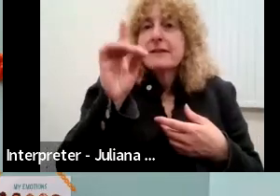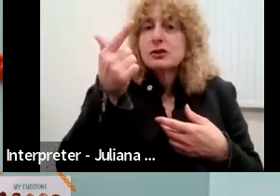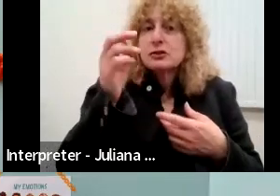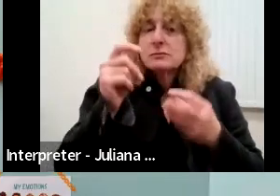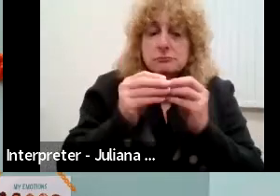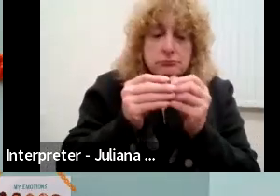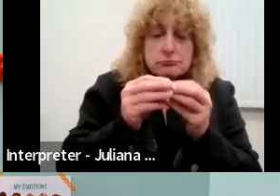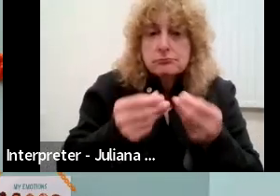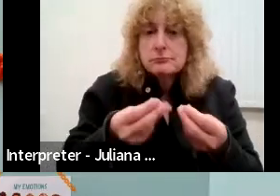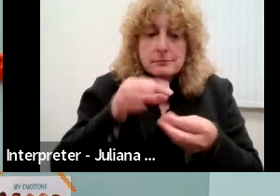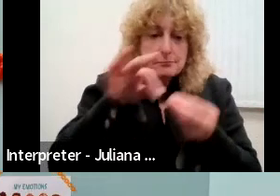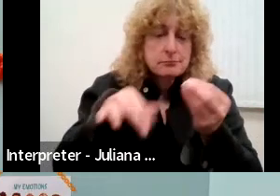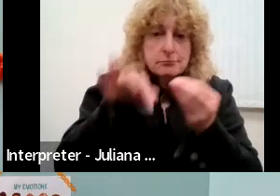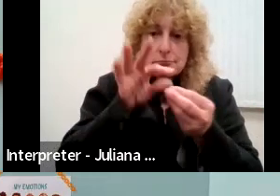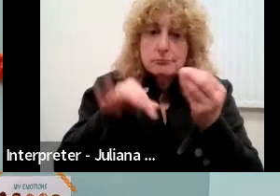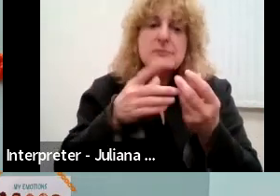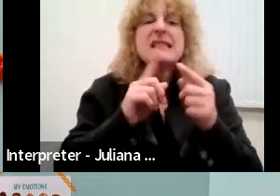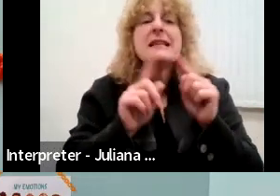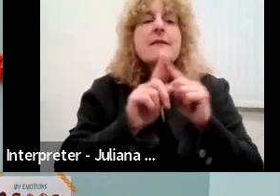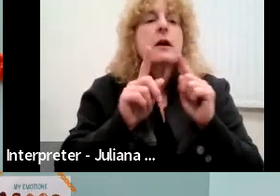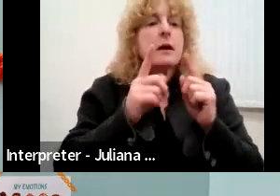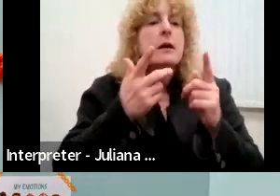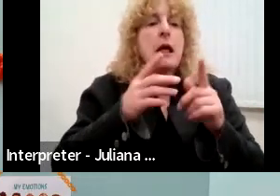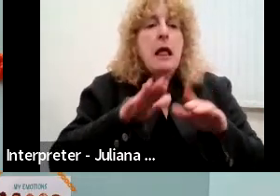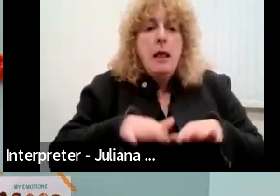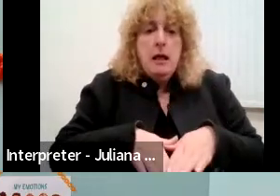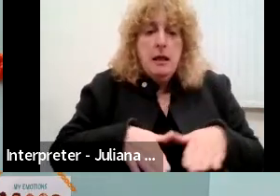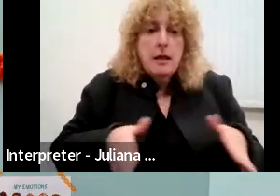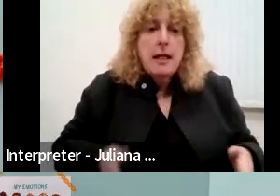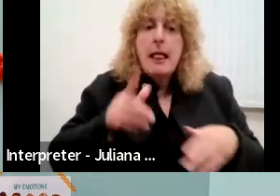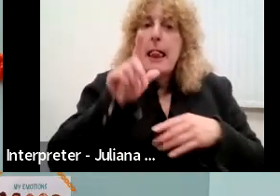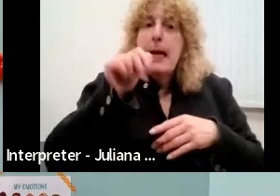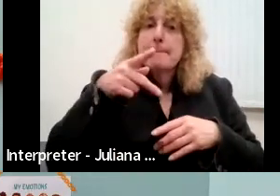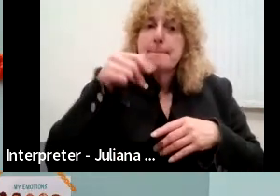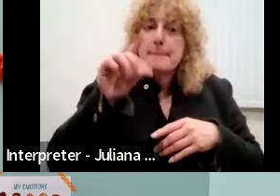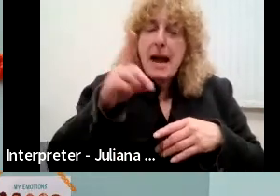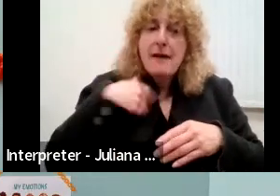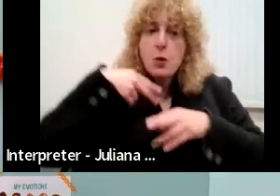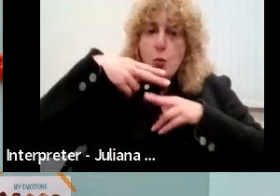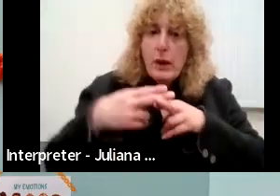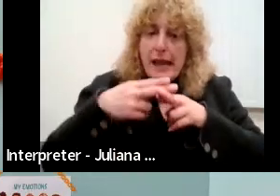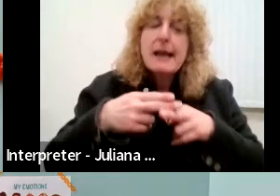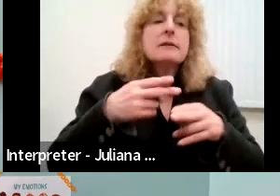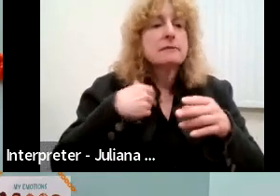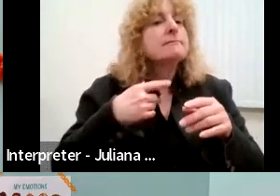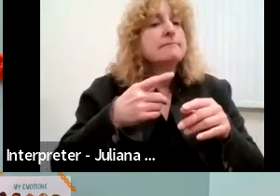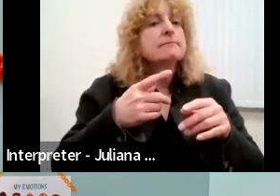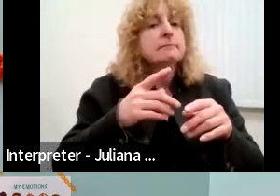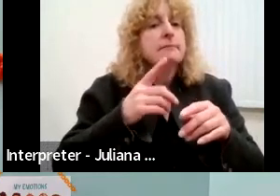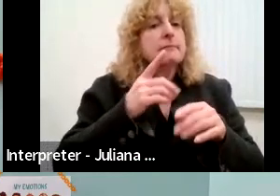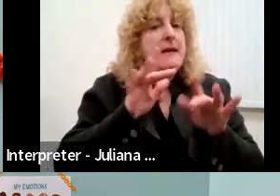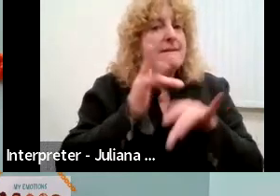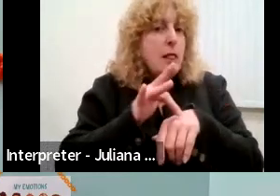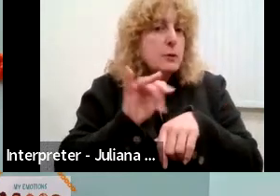and different weighted lap pads also that are available at their desks. We have a lot of different AT for learning